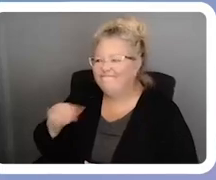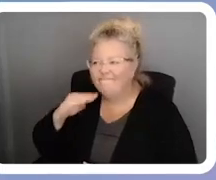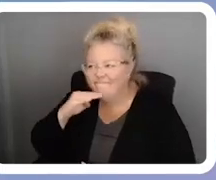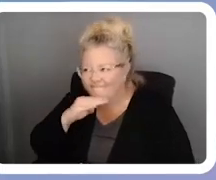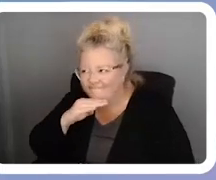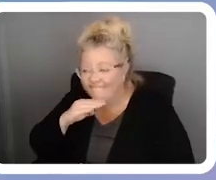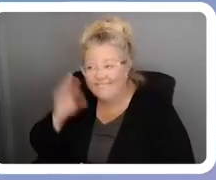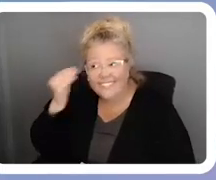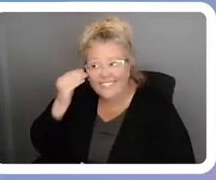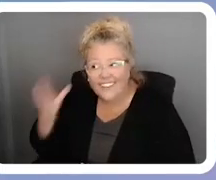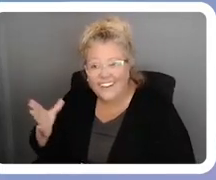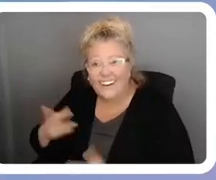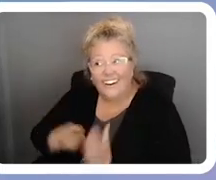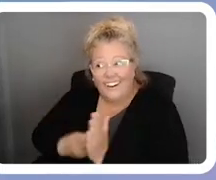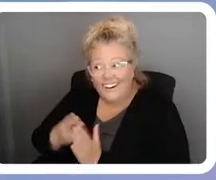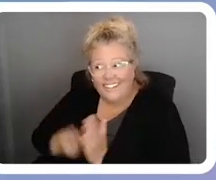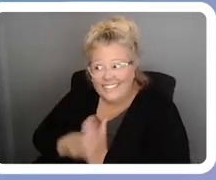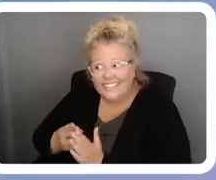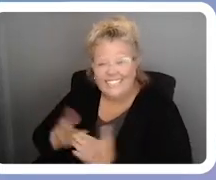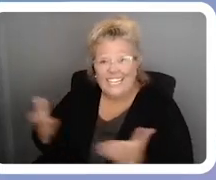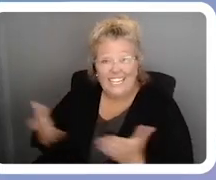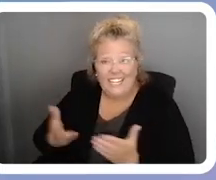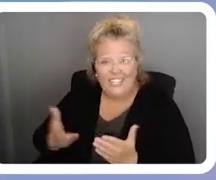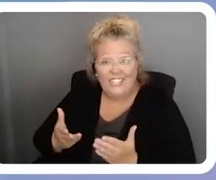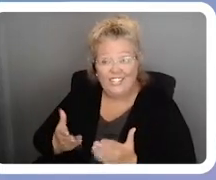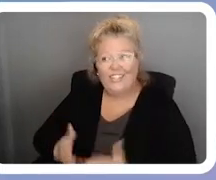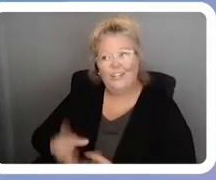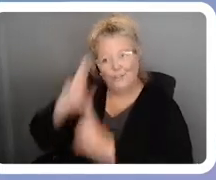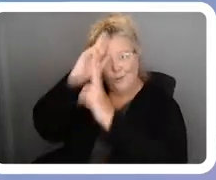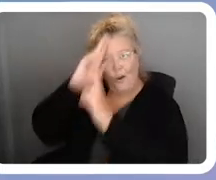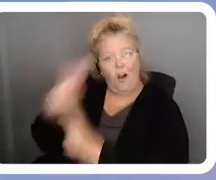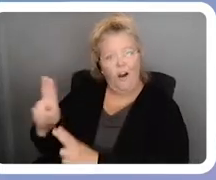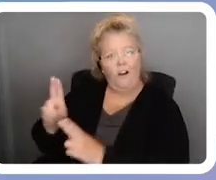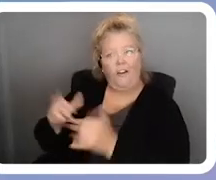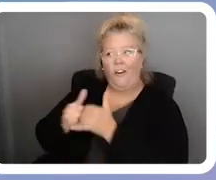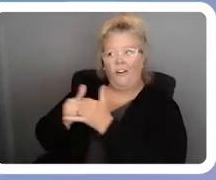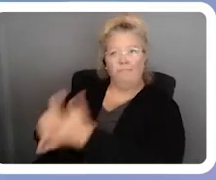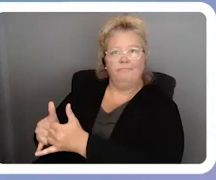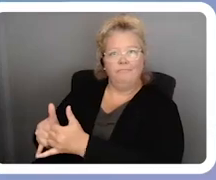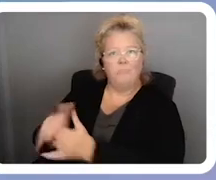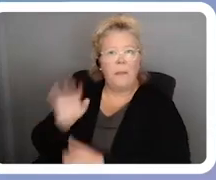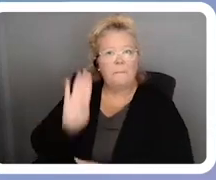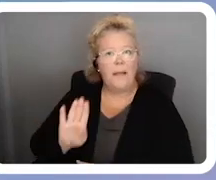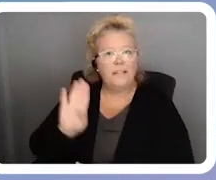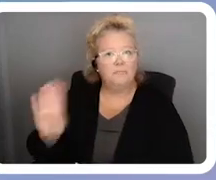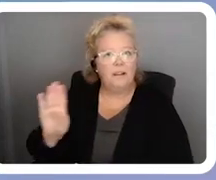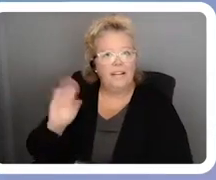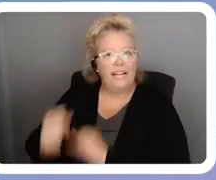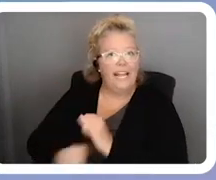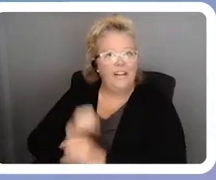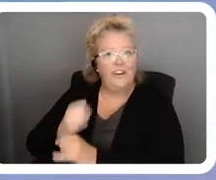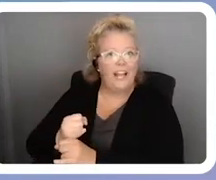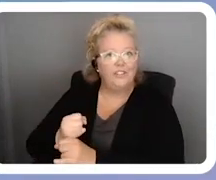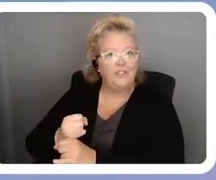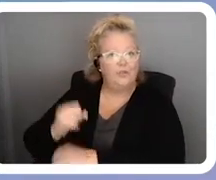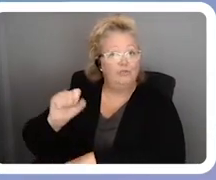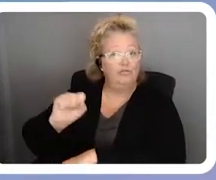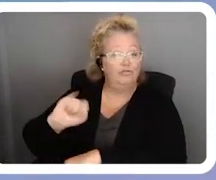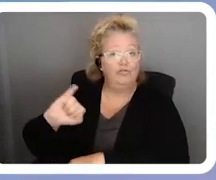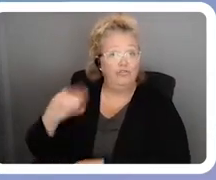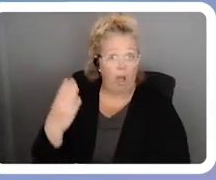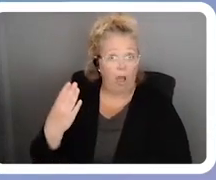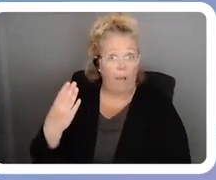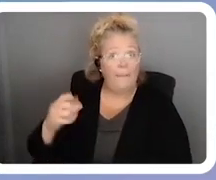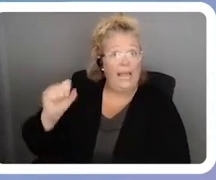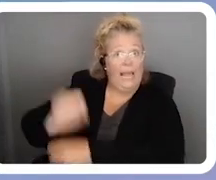is that we are actually here to honor Justin as our Best Buddies International Jobs